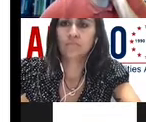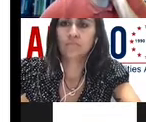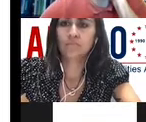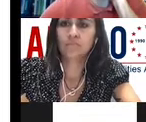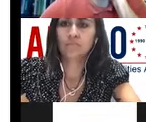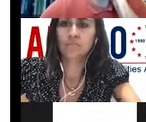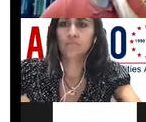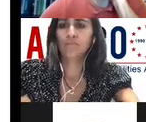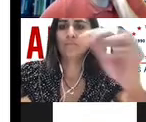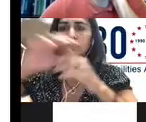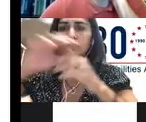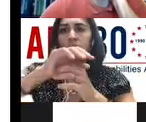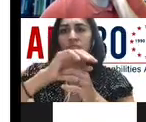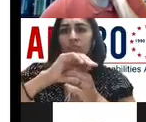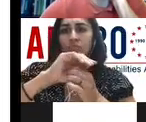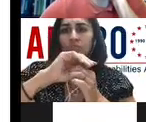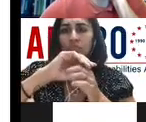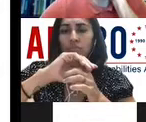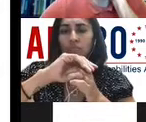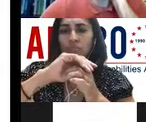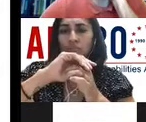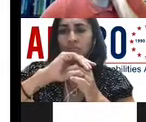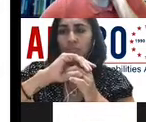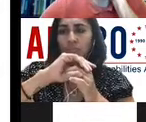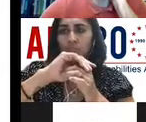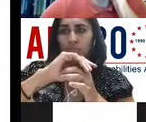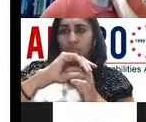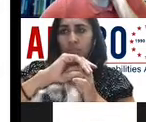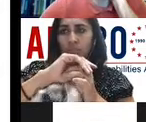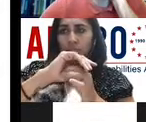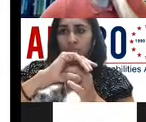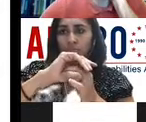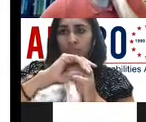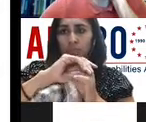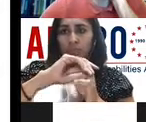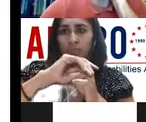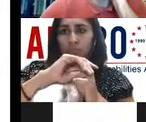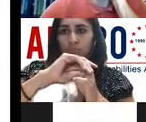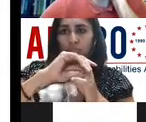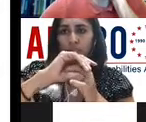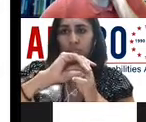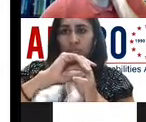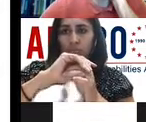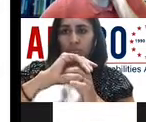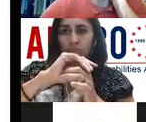have questions or if you need me to repeat something or slow down, please let me know